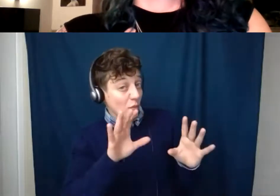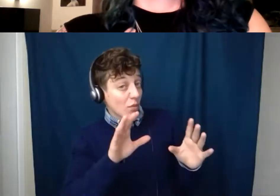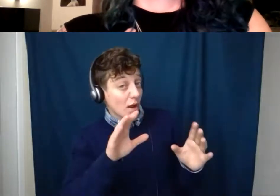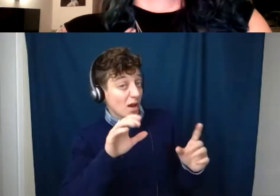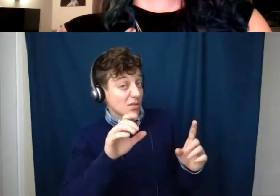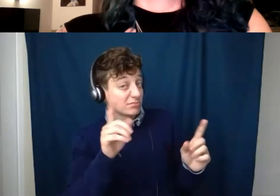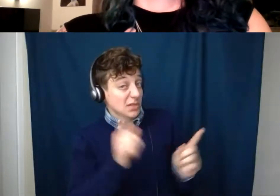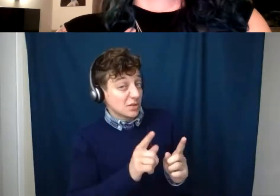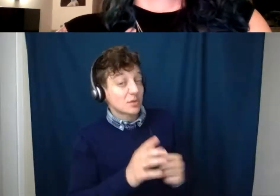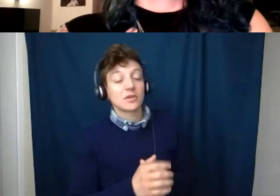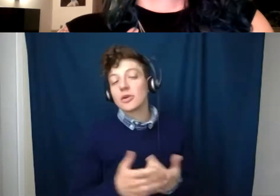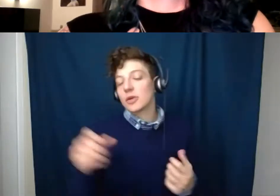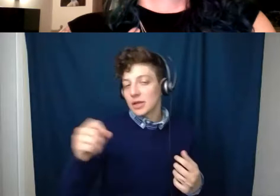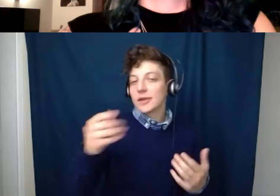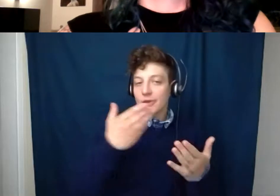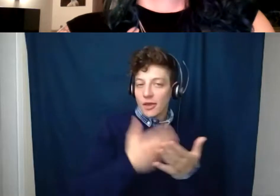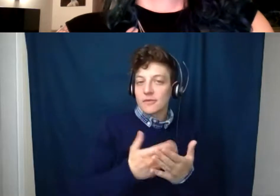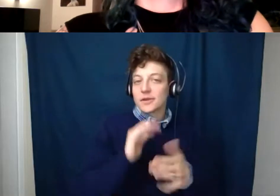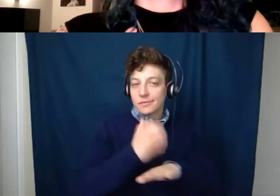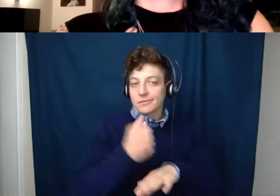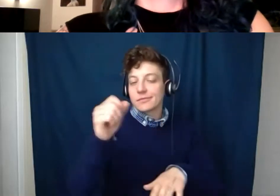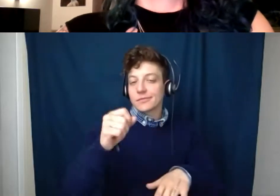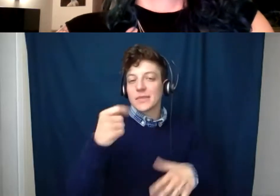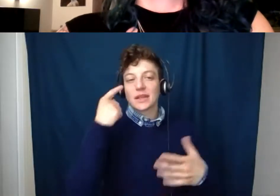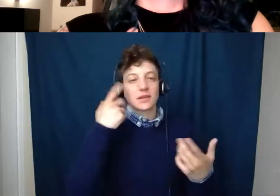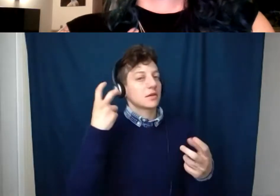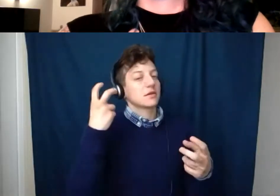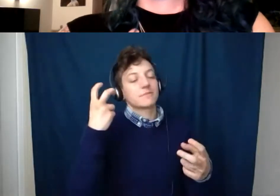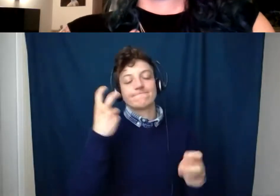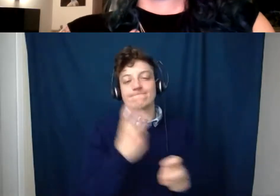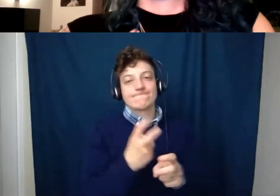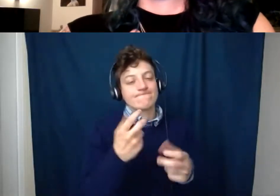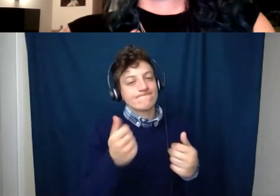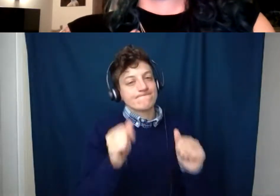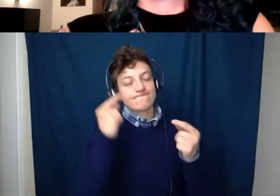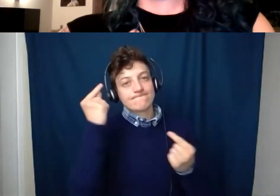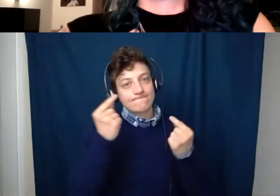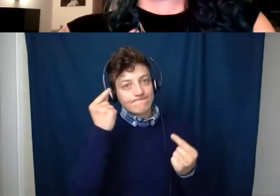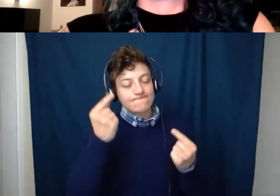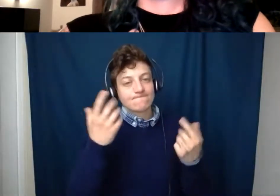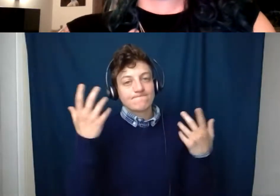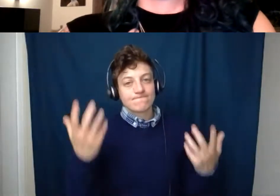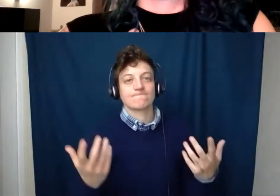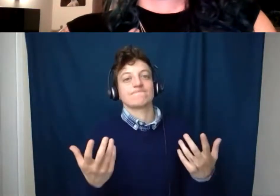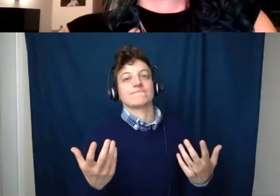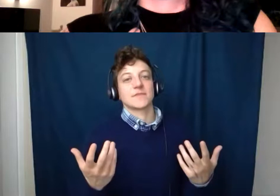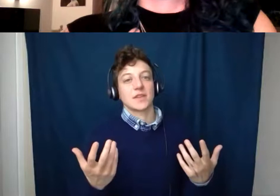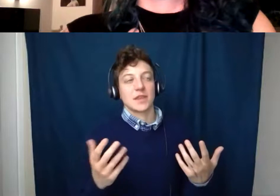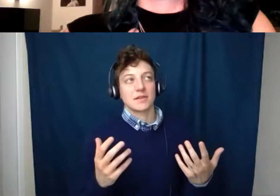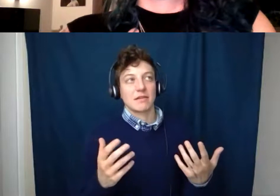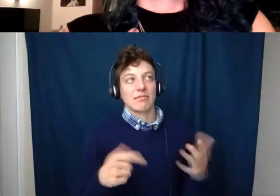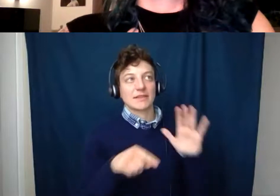some evidence there. I think it is really hard though to kind of think about how we get at the stigma